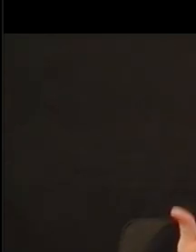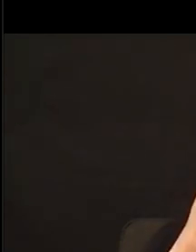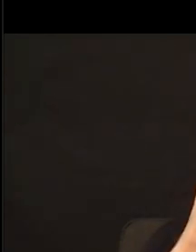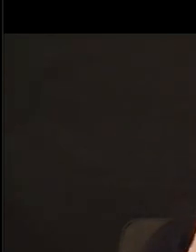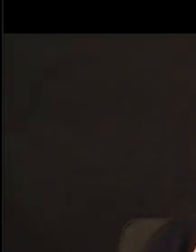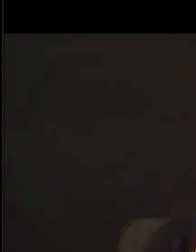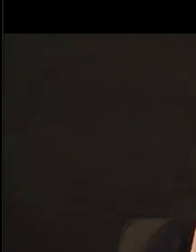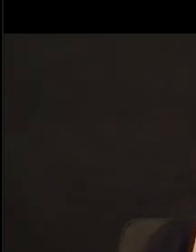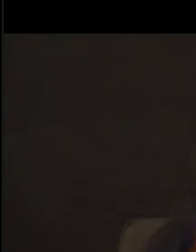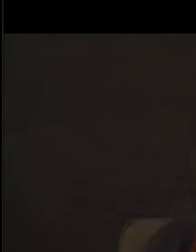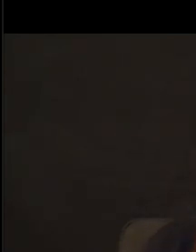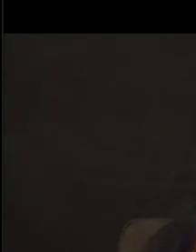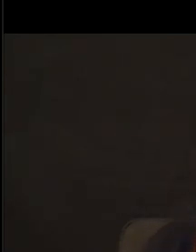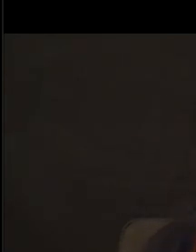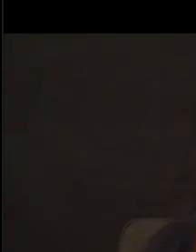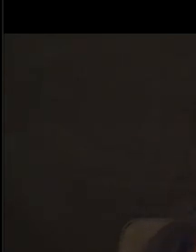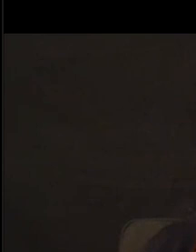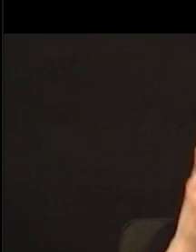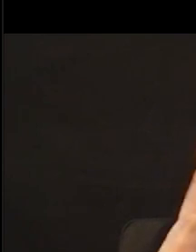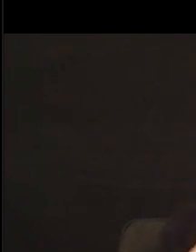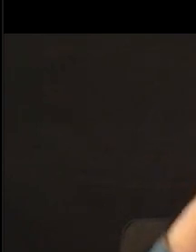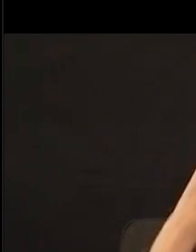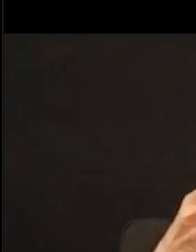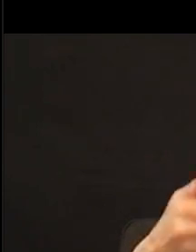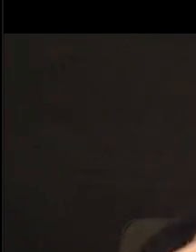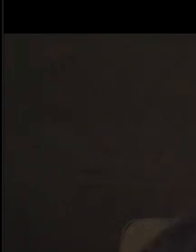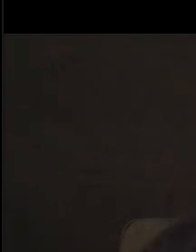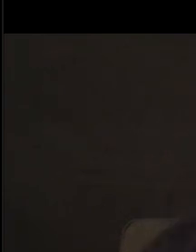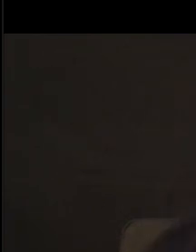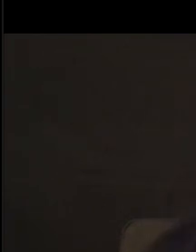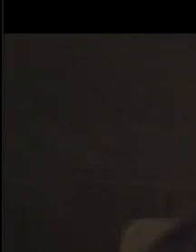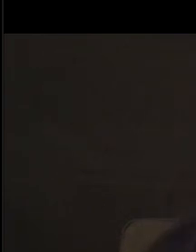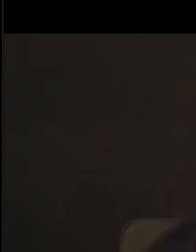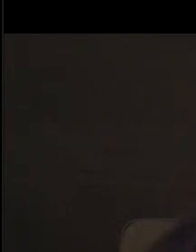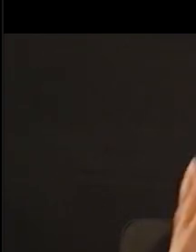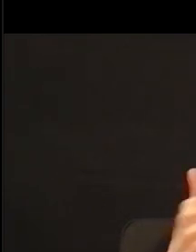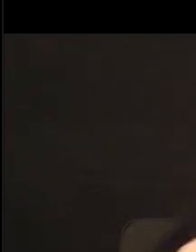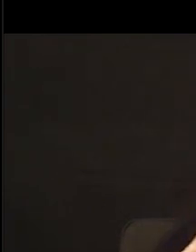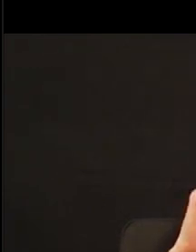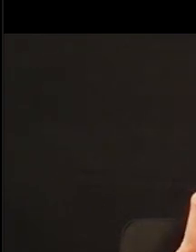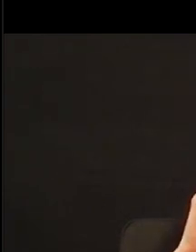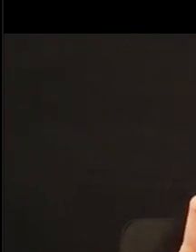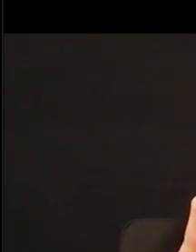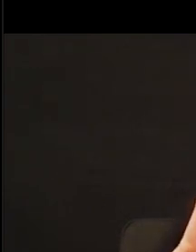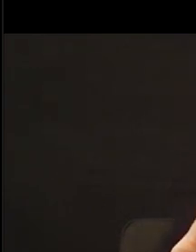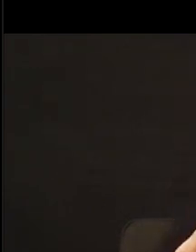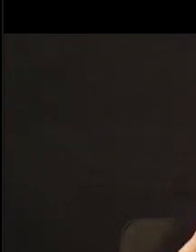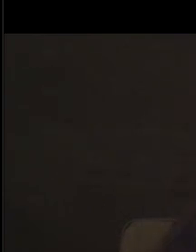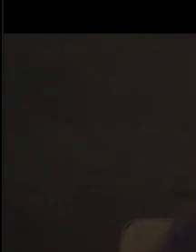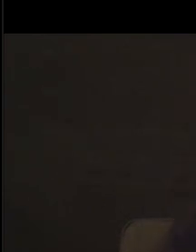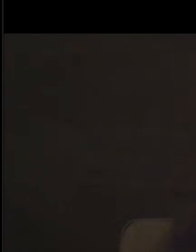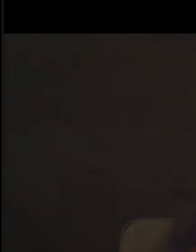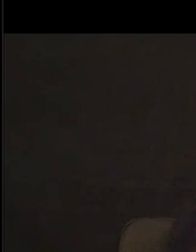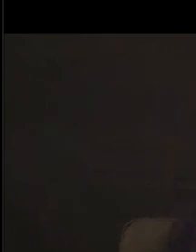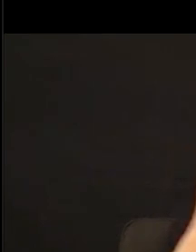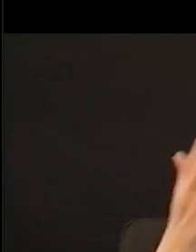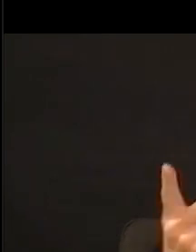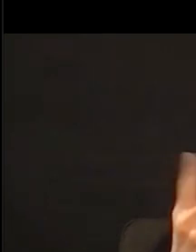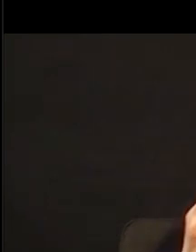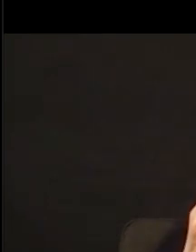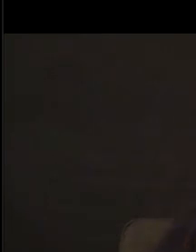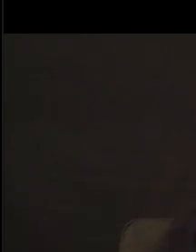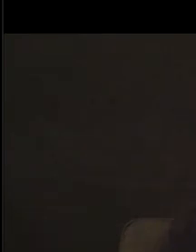here next to our organization that have octopus. So there's an octopus farm, there's a lobster farm,